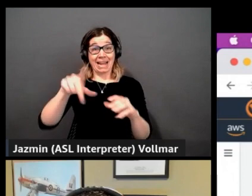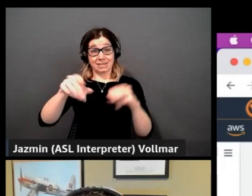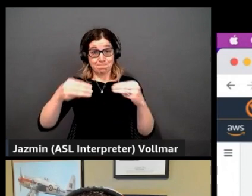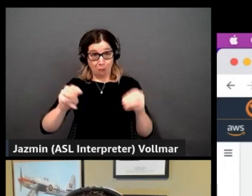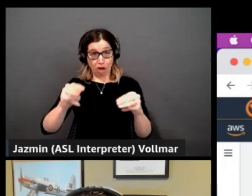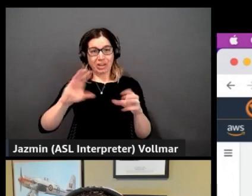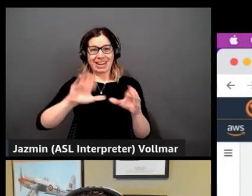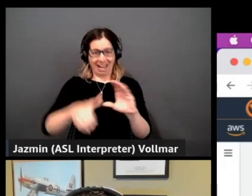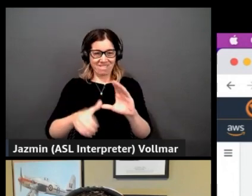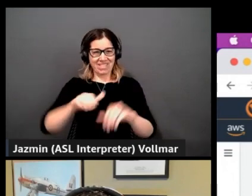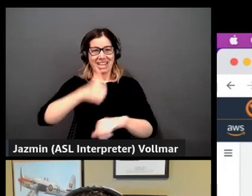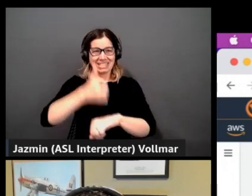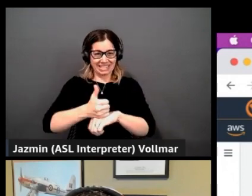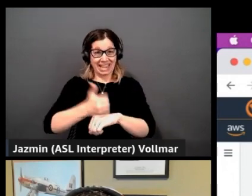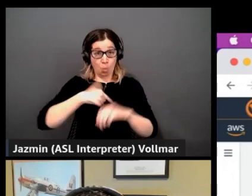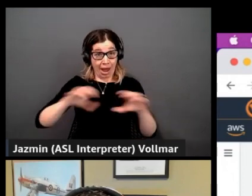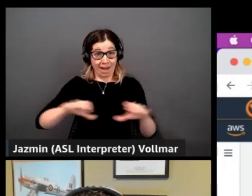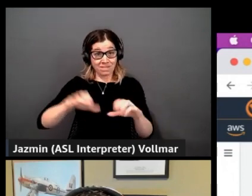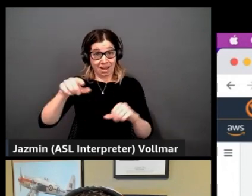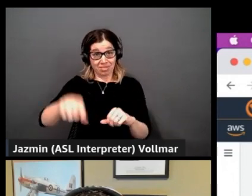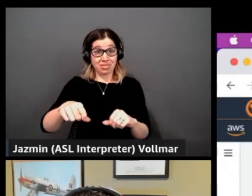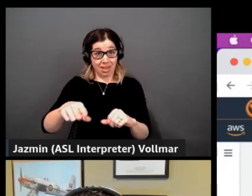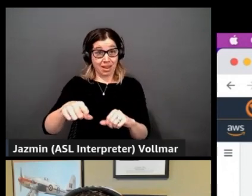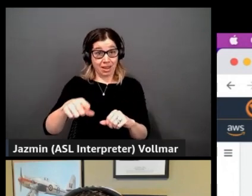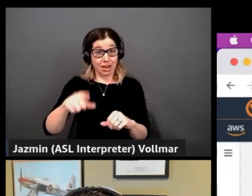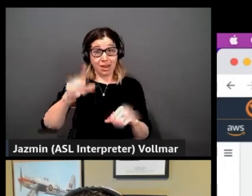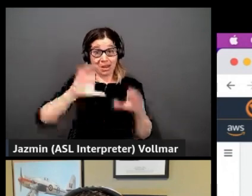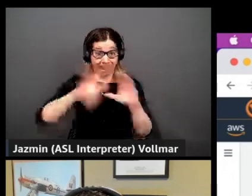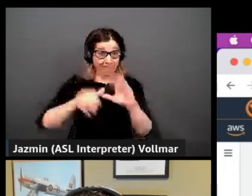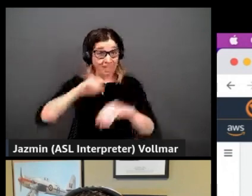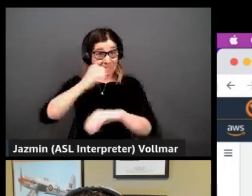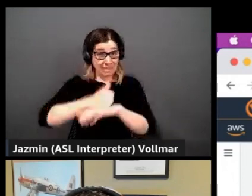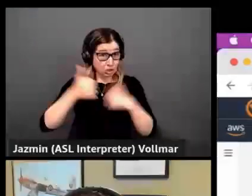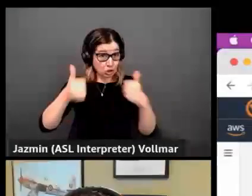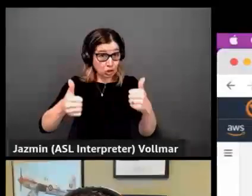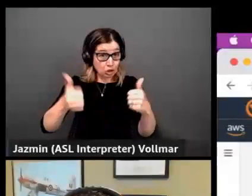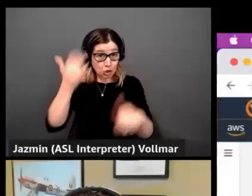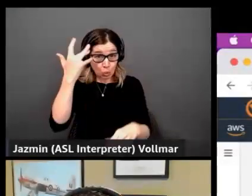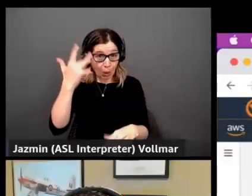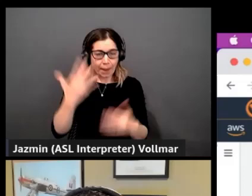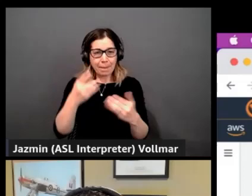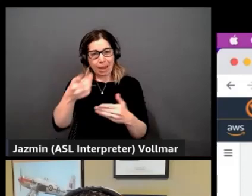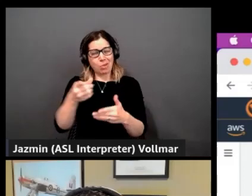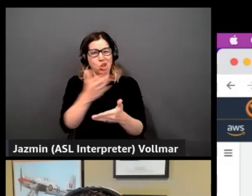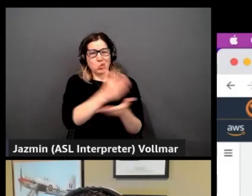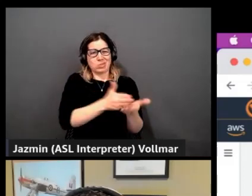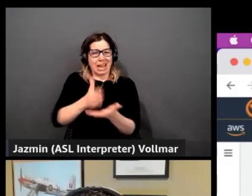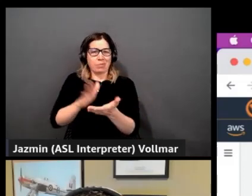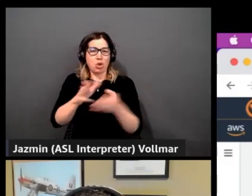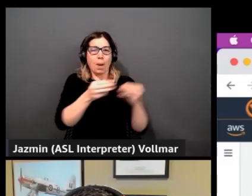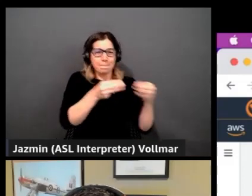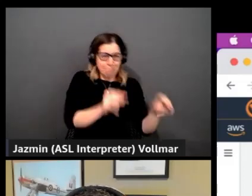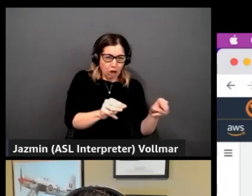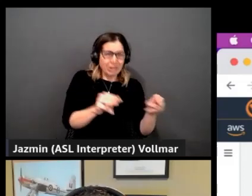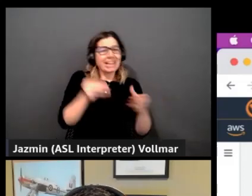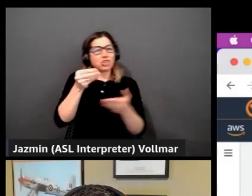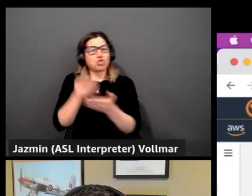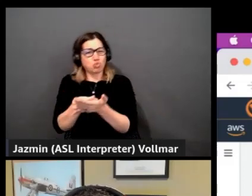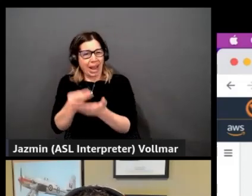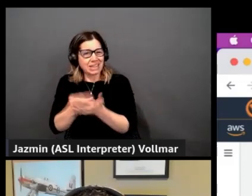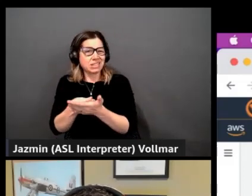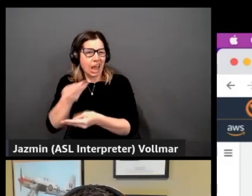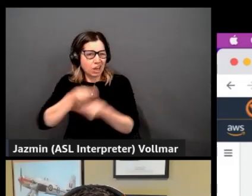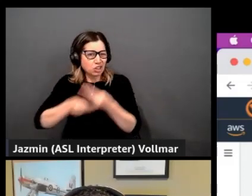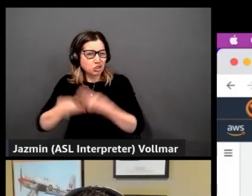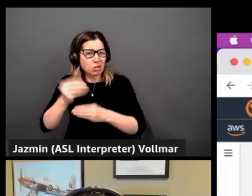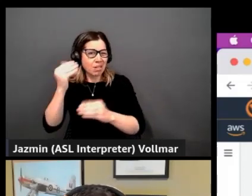So what I've done there is that the reason that config sets are good, you might segment your marketing, your transactional email. And what I mean by that is that transaction email is